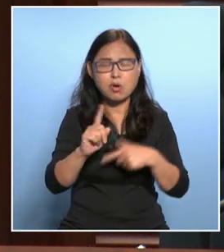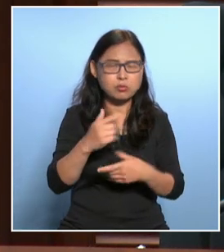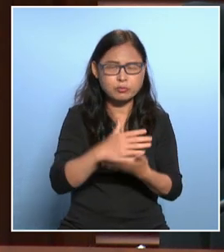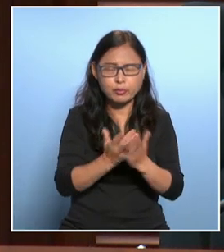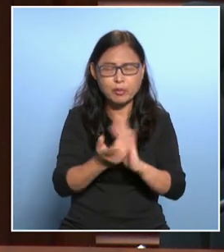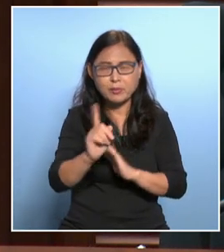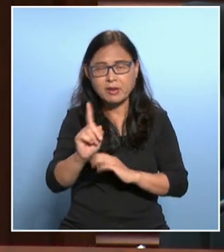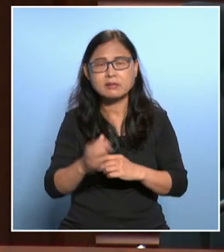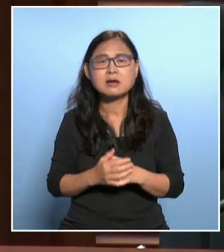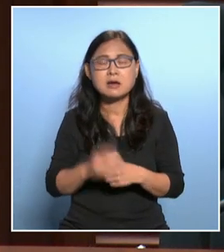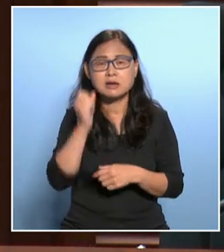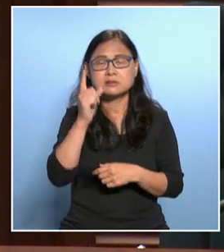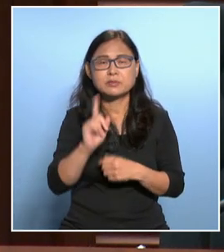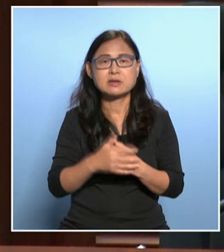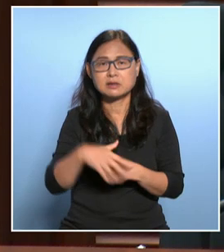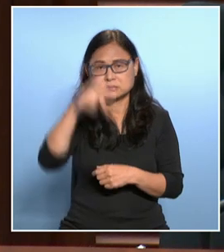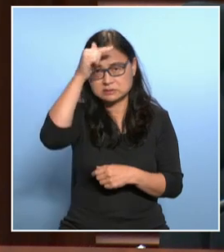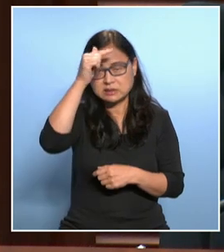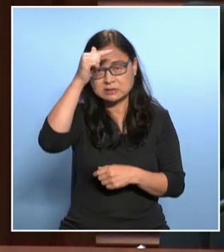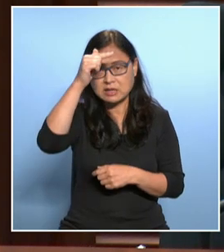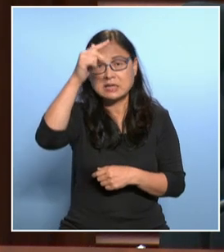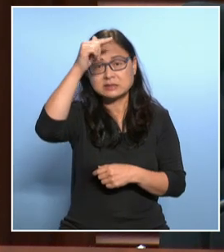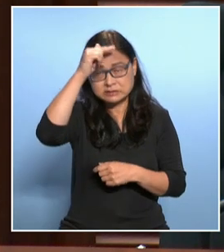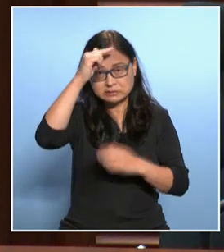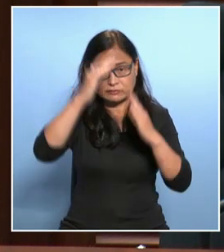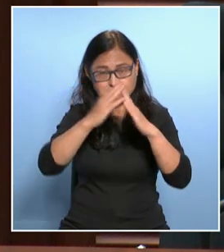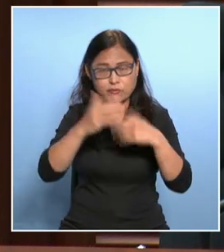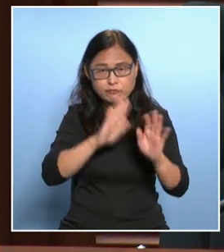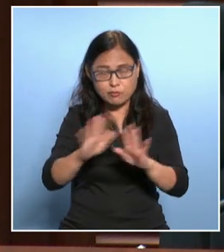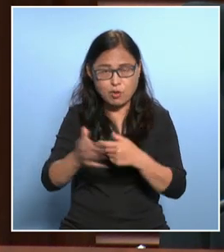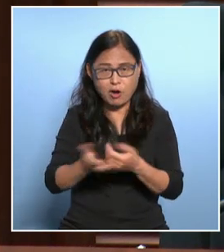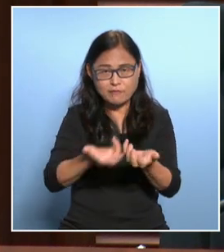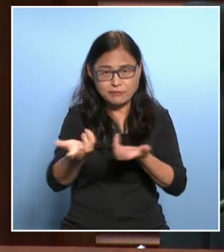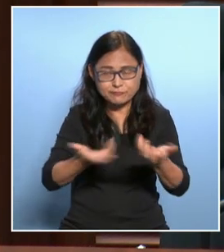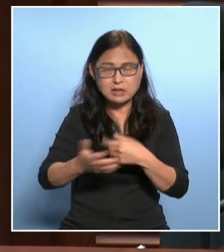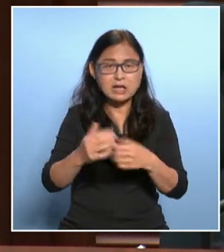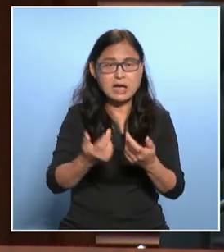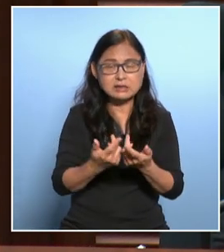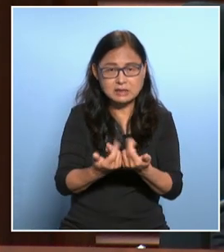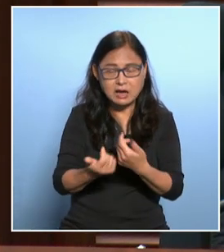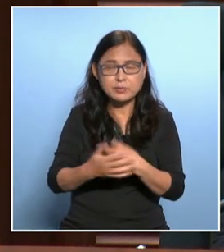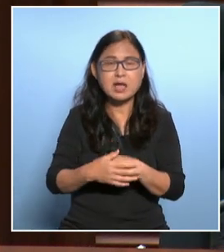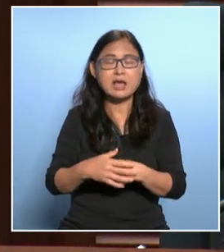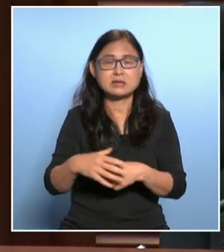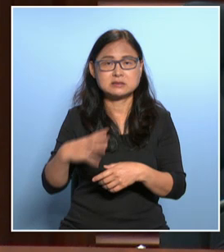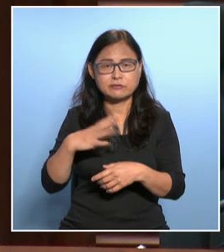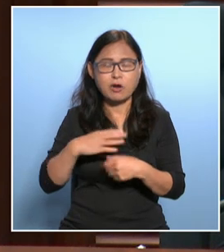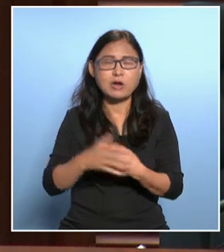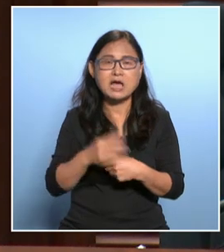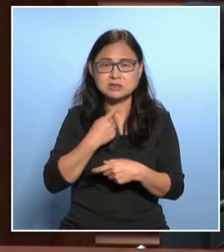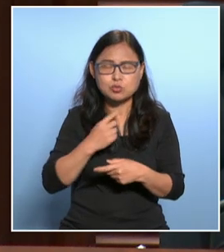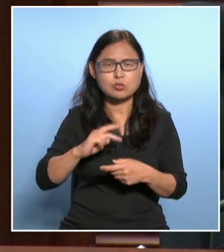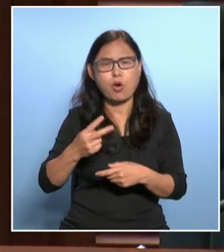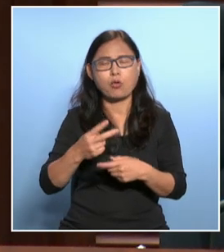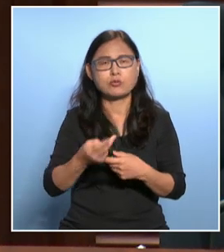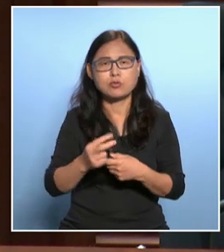There are many factors at play when it comes to the burden on public health care. One of the factors is that we